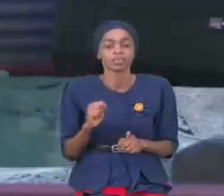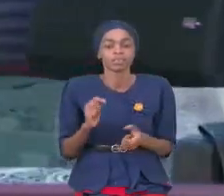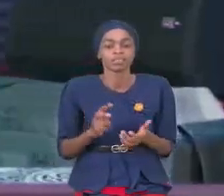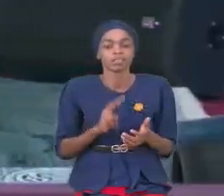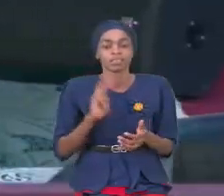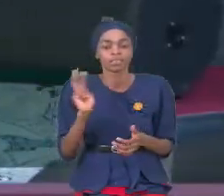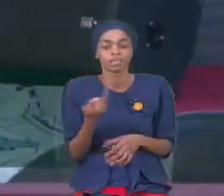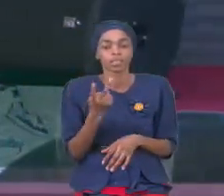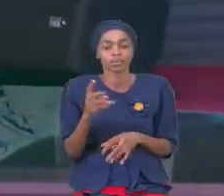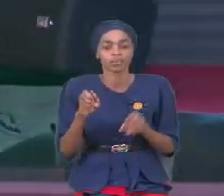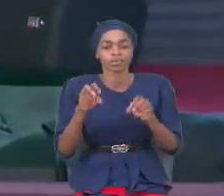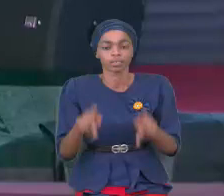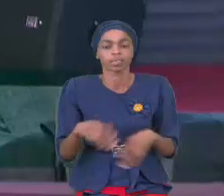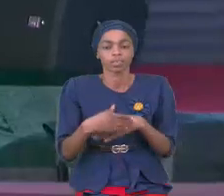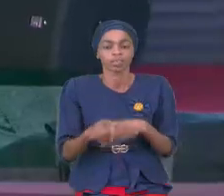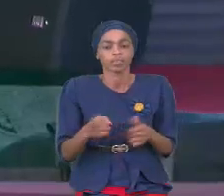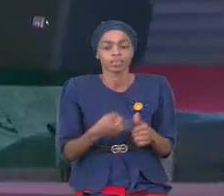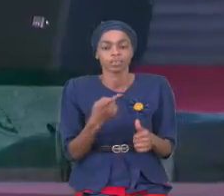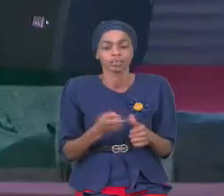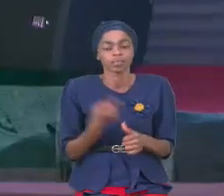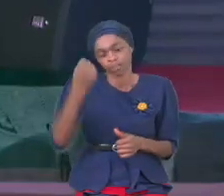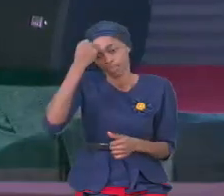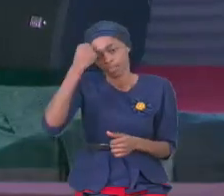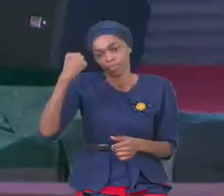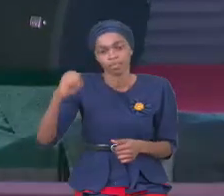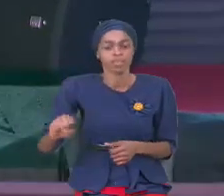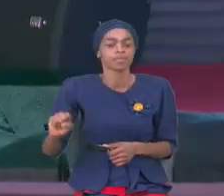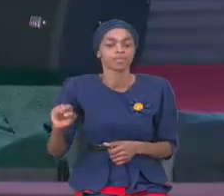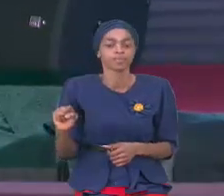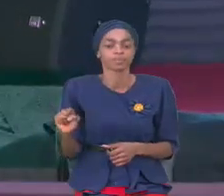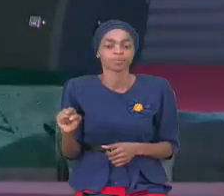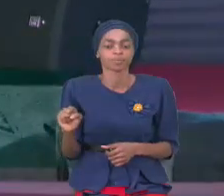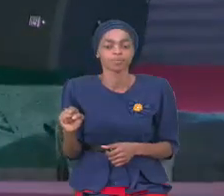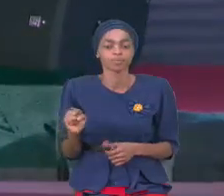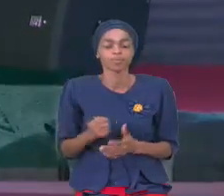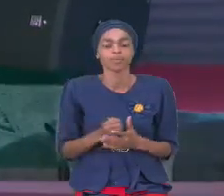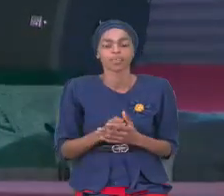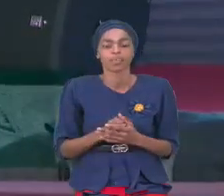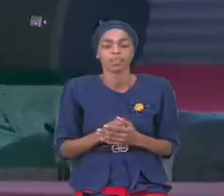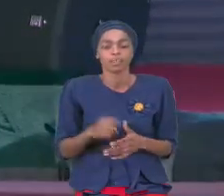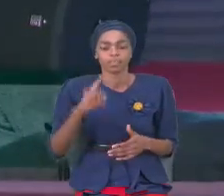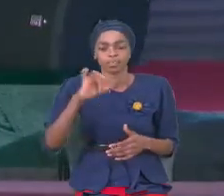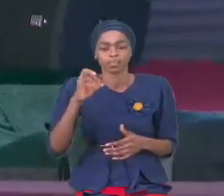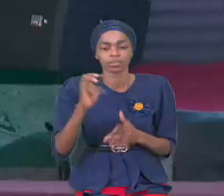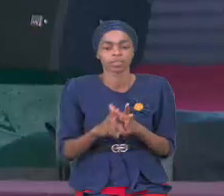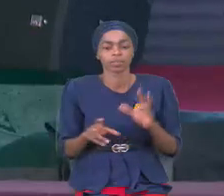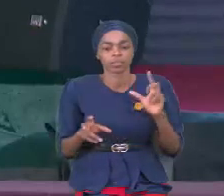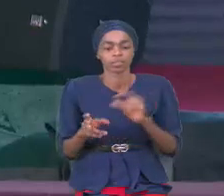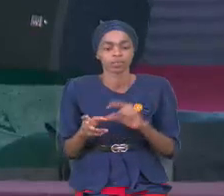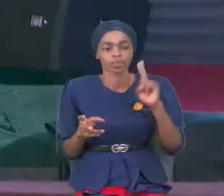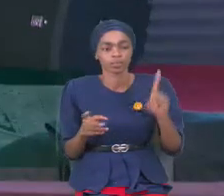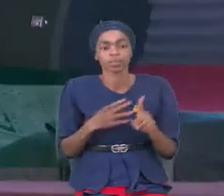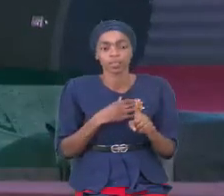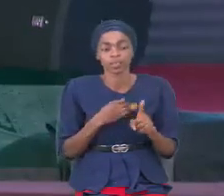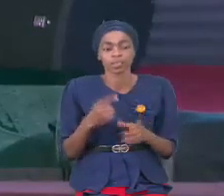read now in Jonah chapter 3 verse 1. And the word of the Lord came unto him the